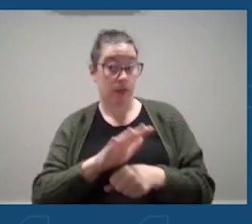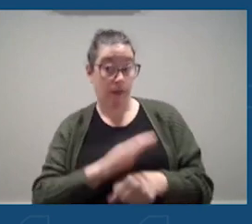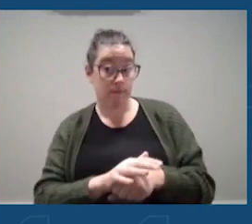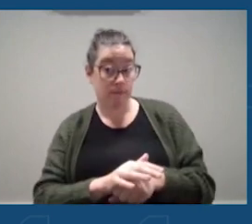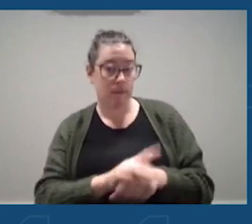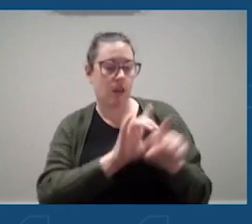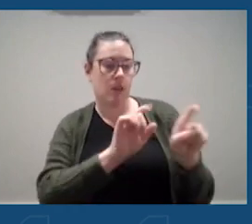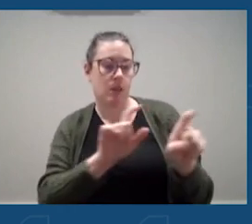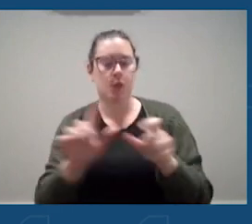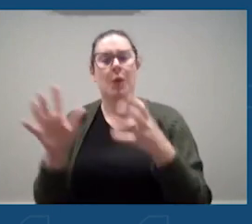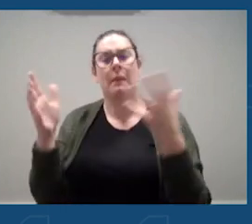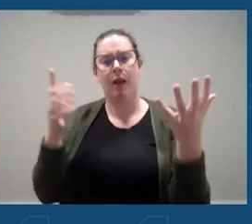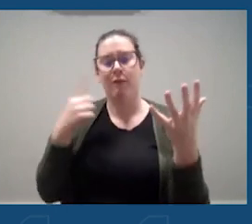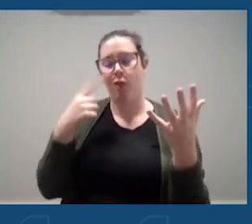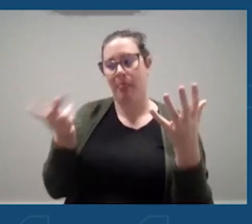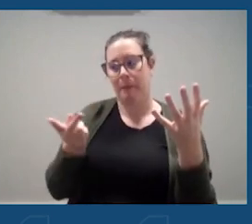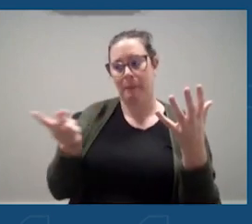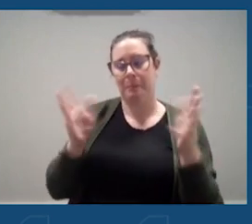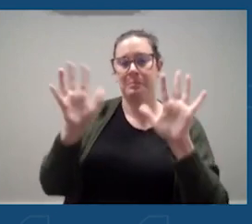round of applause for their efforts.